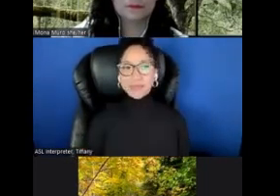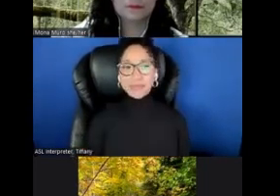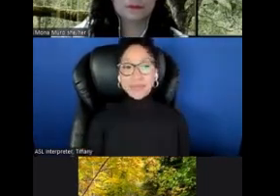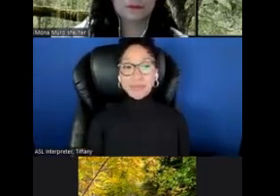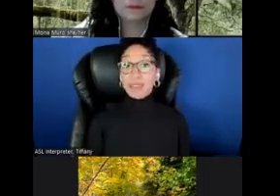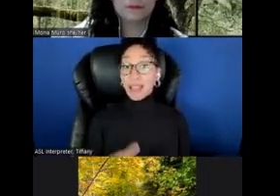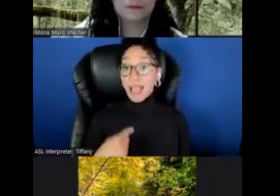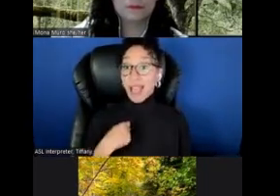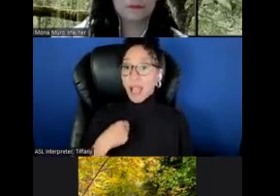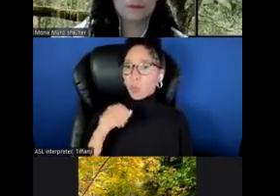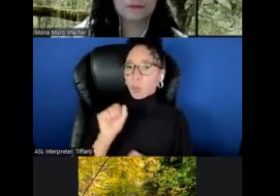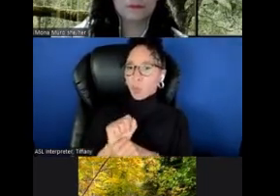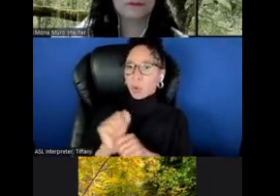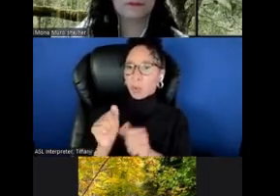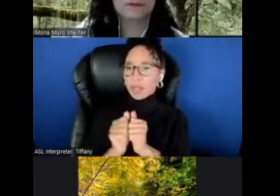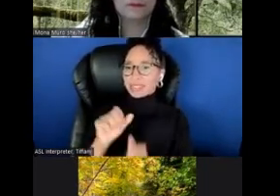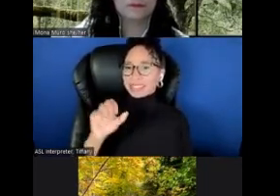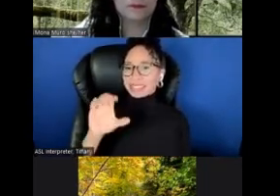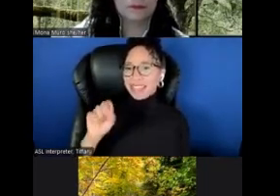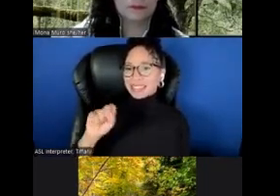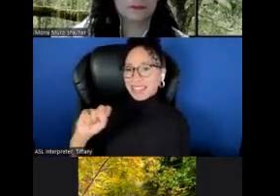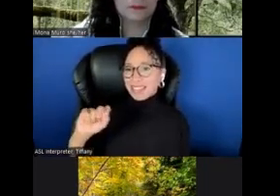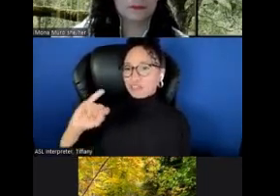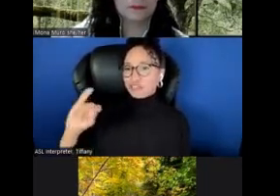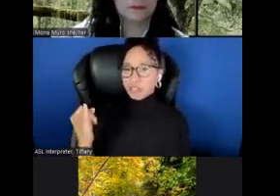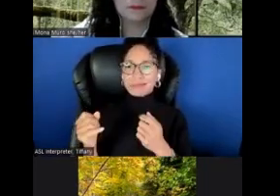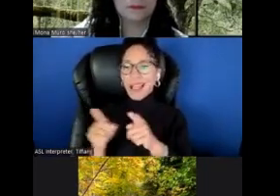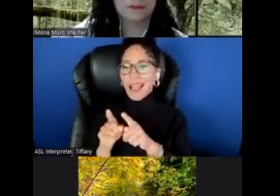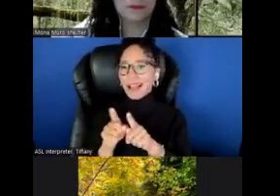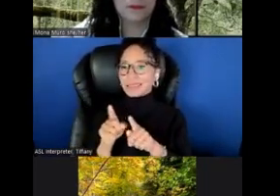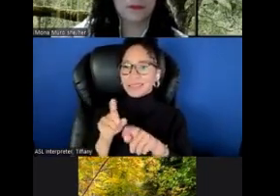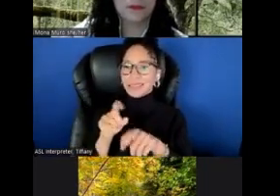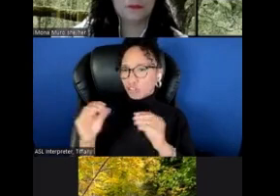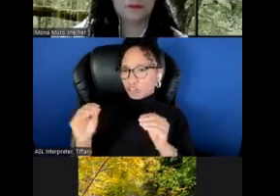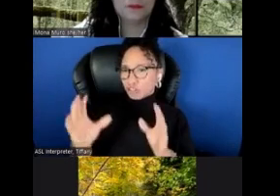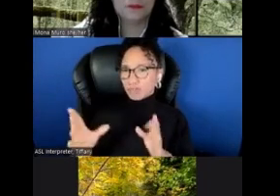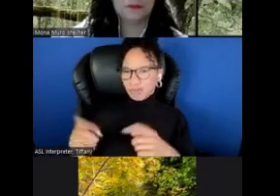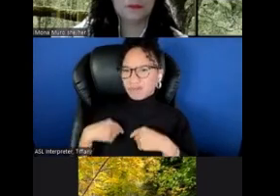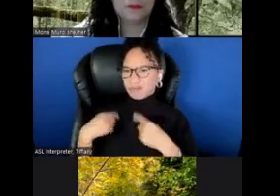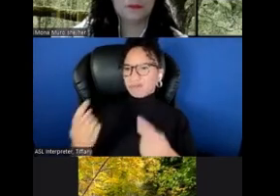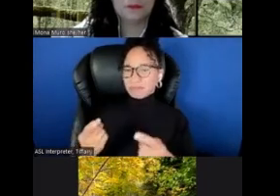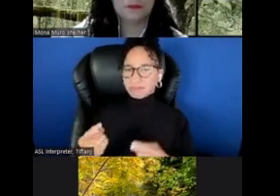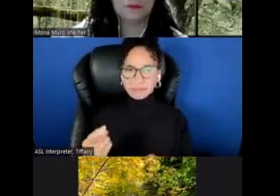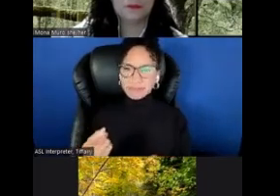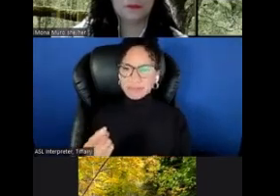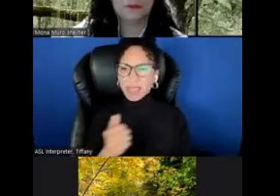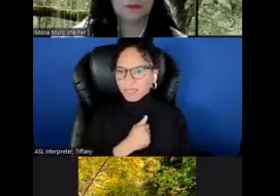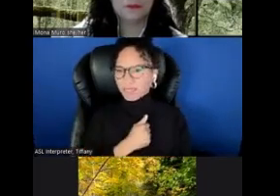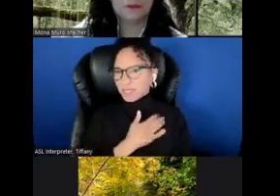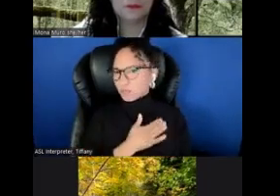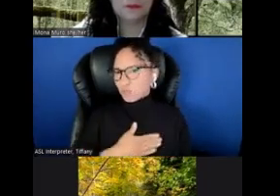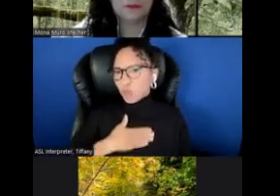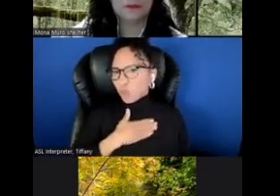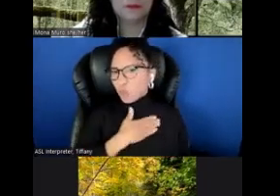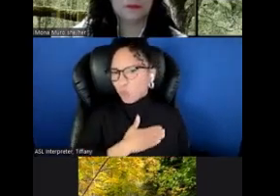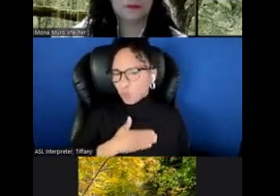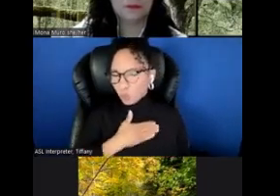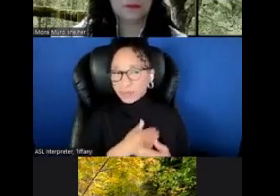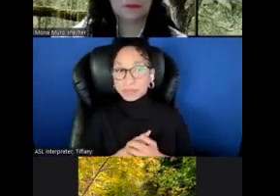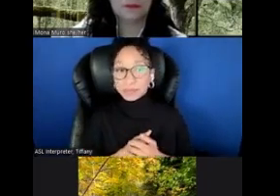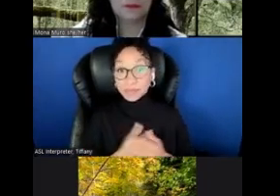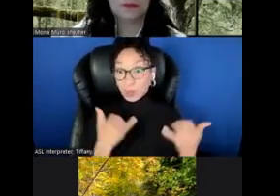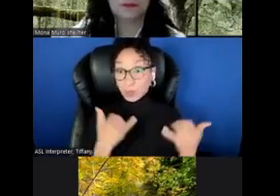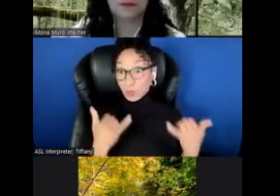as an advisor, trainer, facilitator for a good while now. Love this space. I helped to create the module that